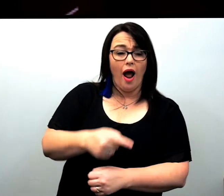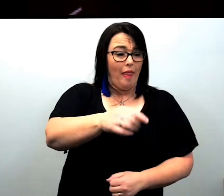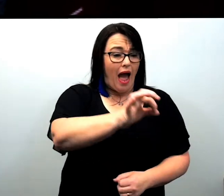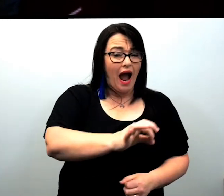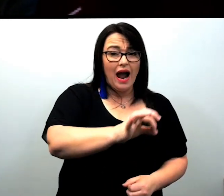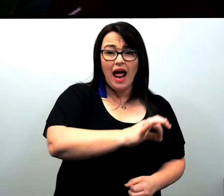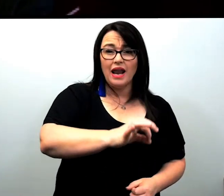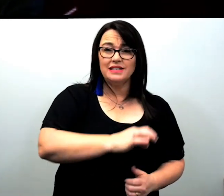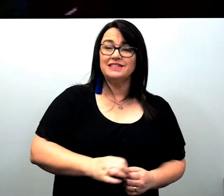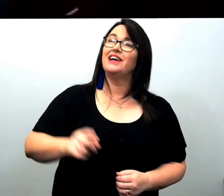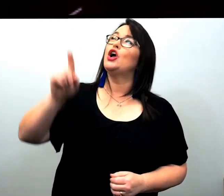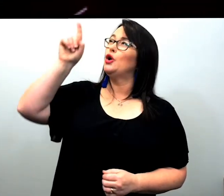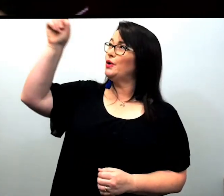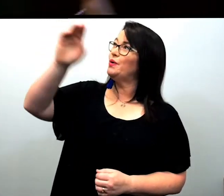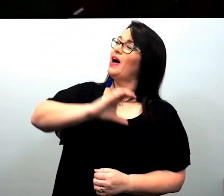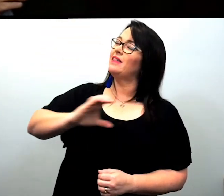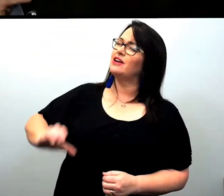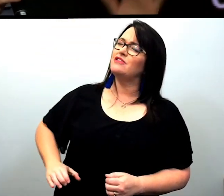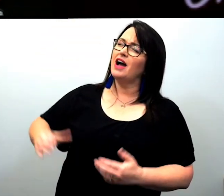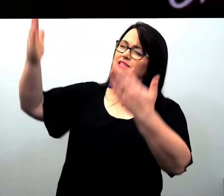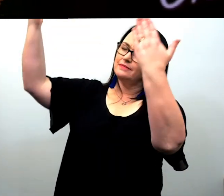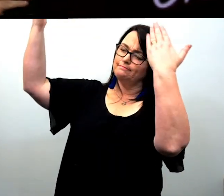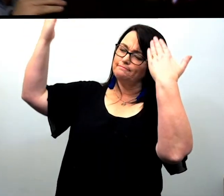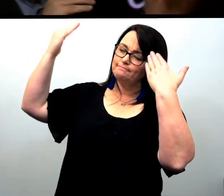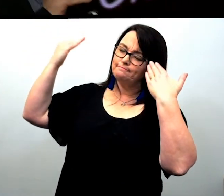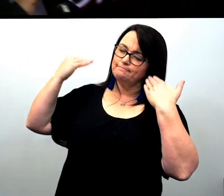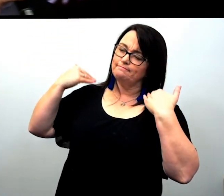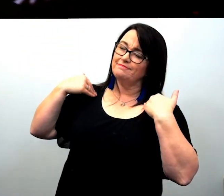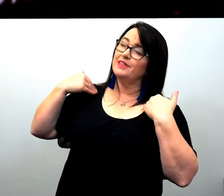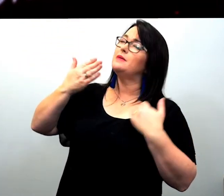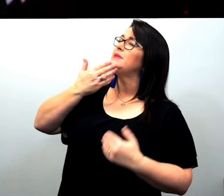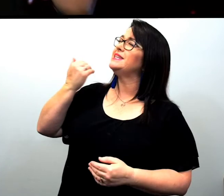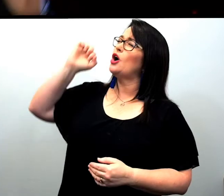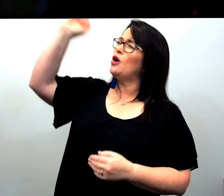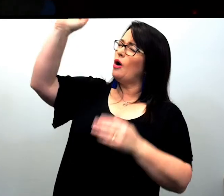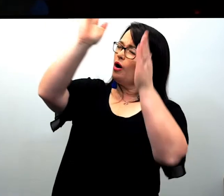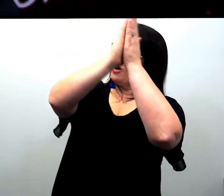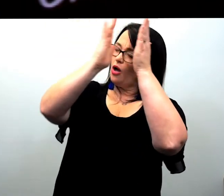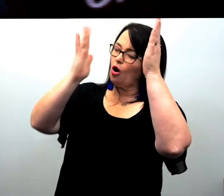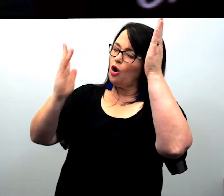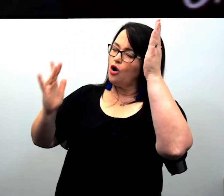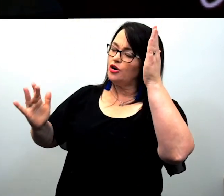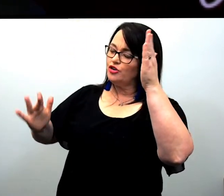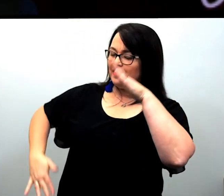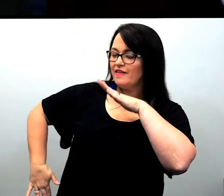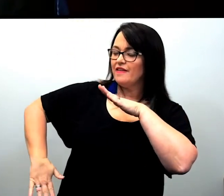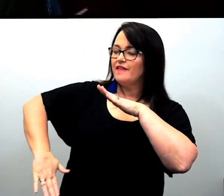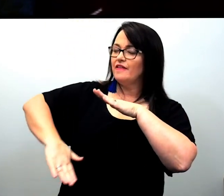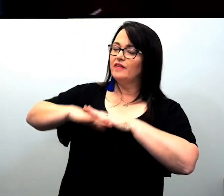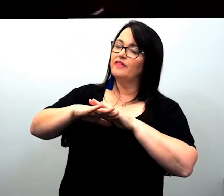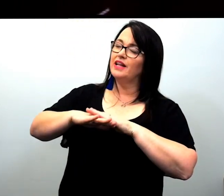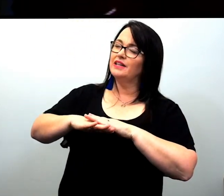Islands. You are the Christ. Come upon us, Holy Spirit. Fill us with your glory. Fill us with your anointing. Let